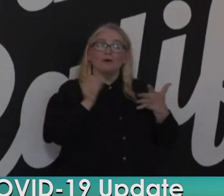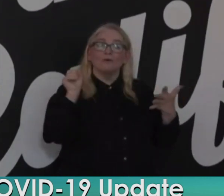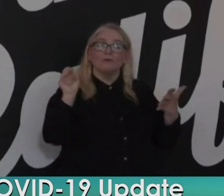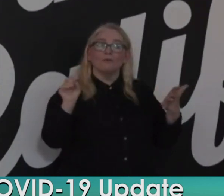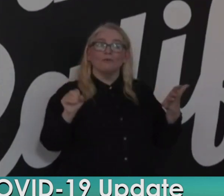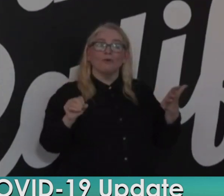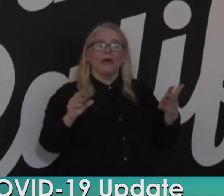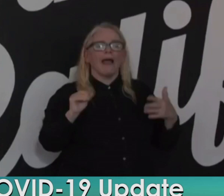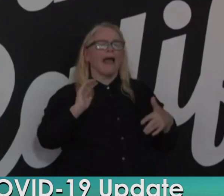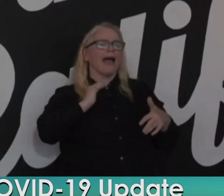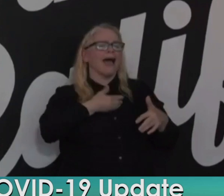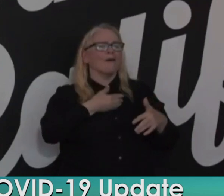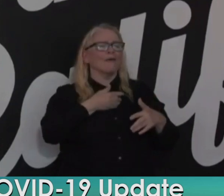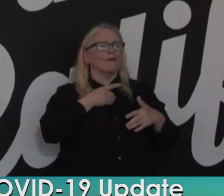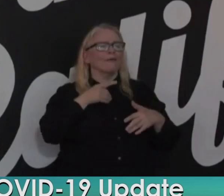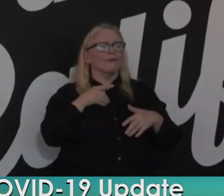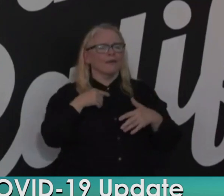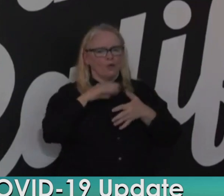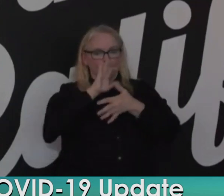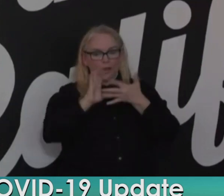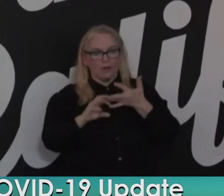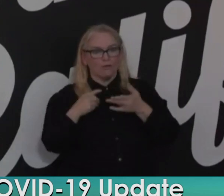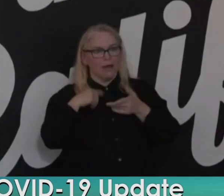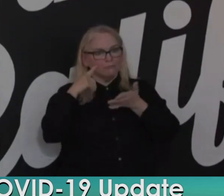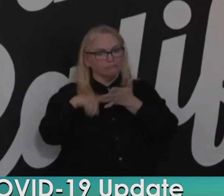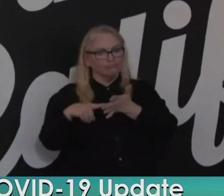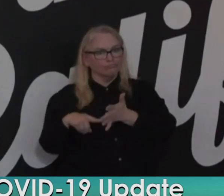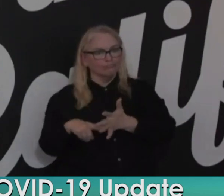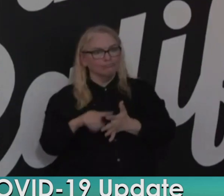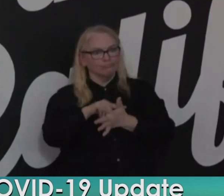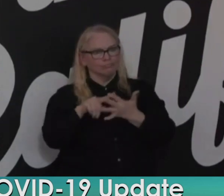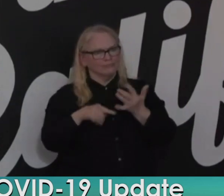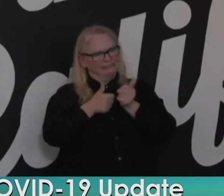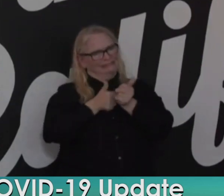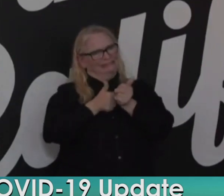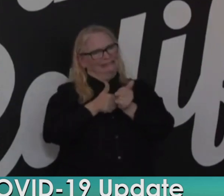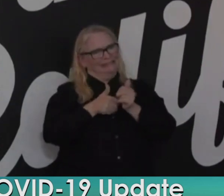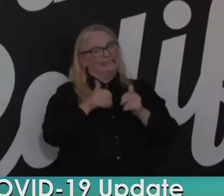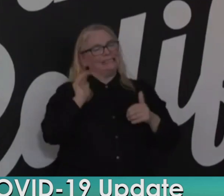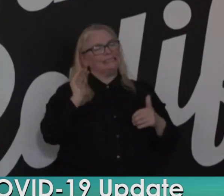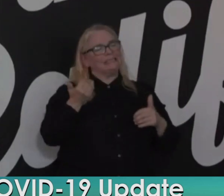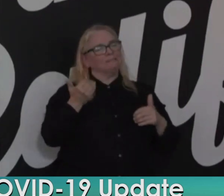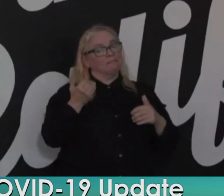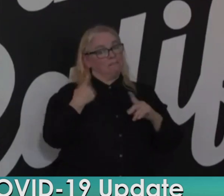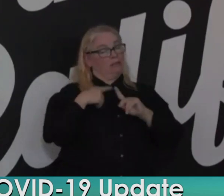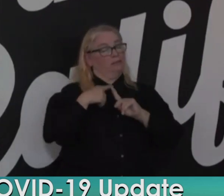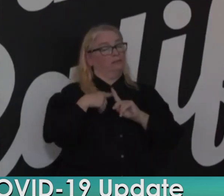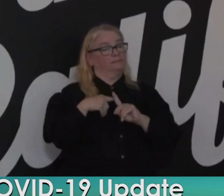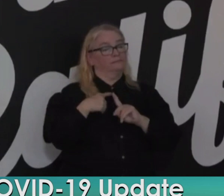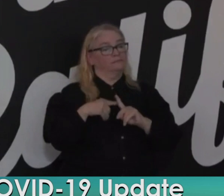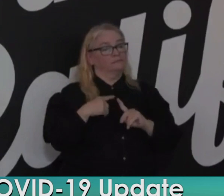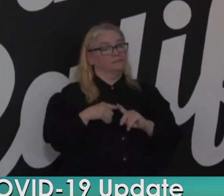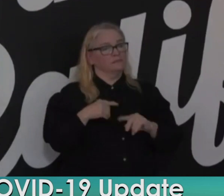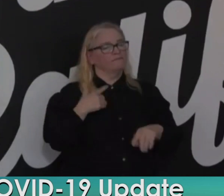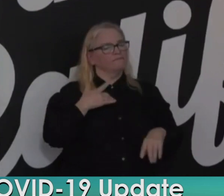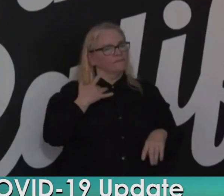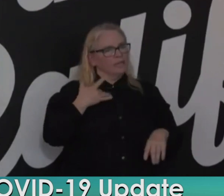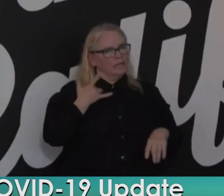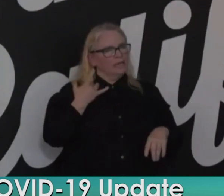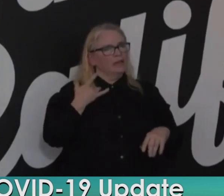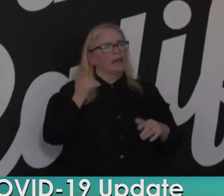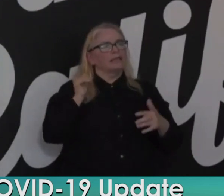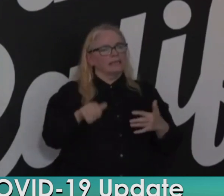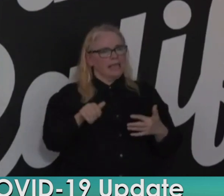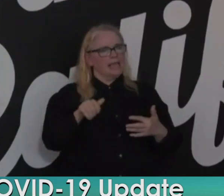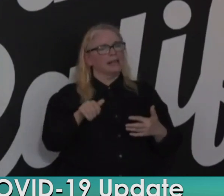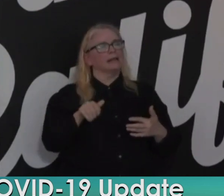decision making, and a lot of those indicators are positive in terms of allowing us the confidence to move into this next phase,